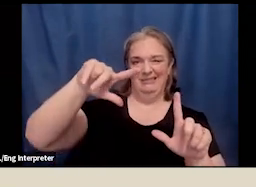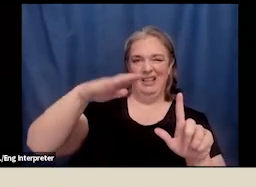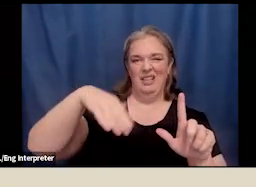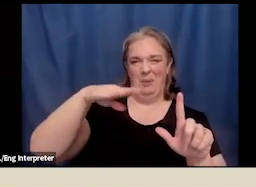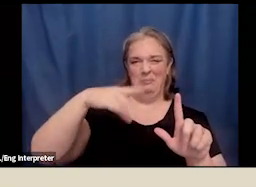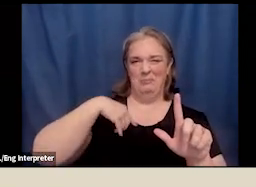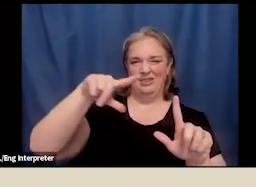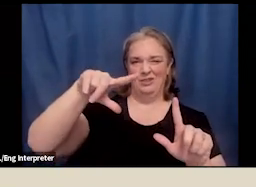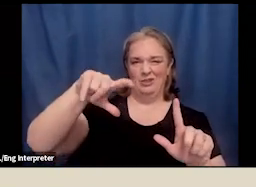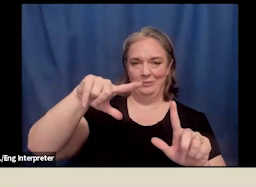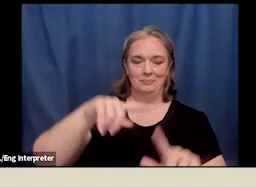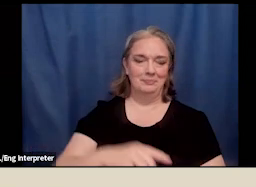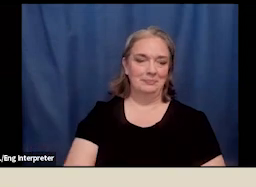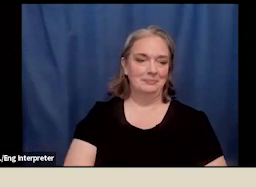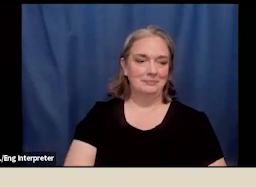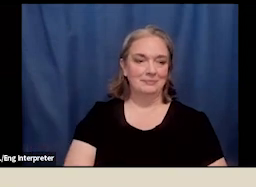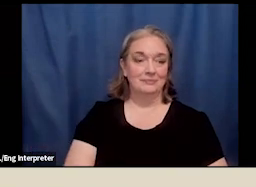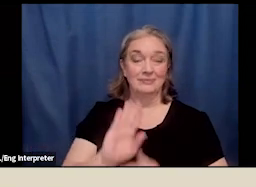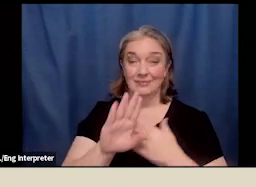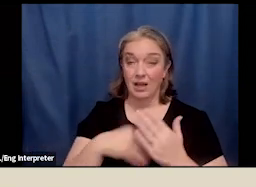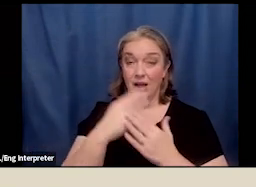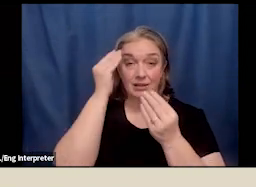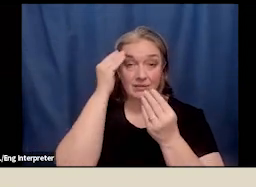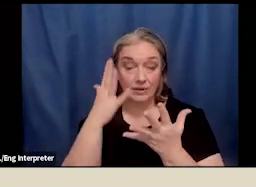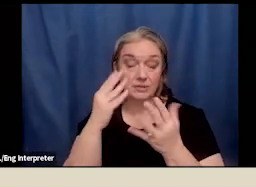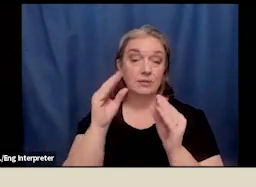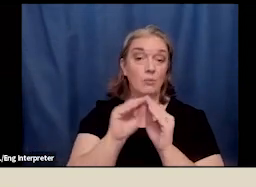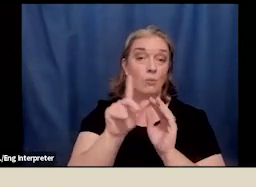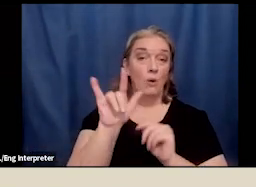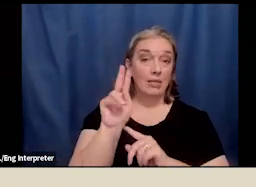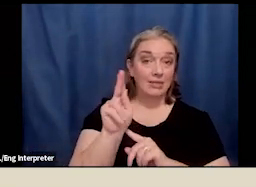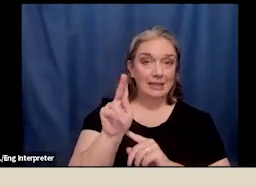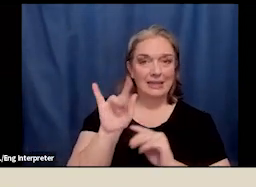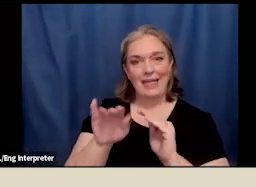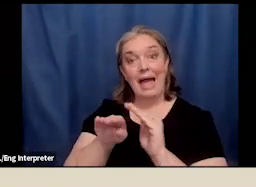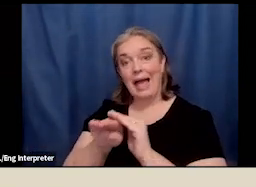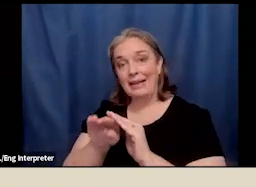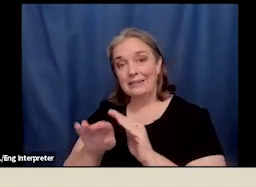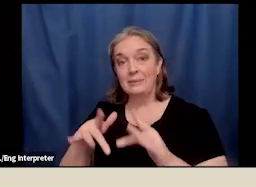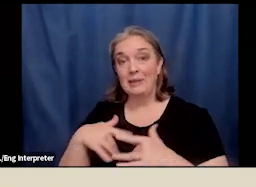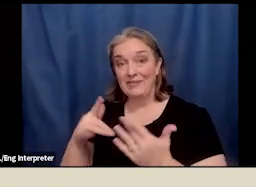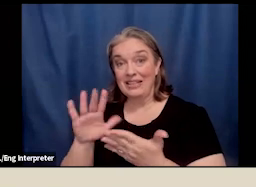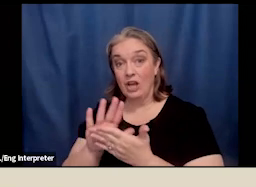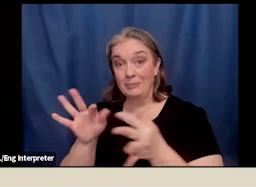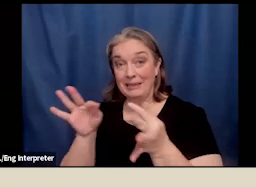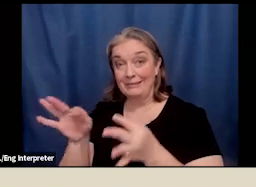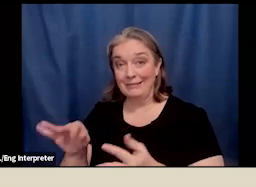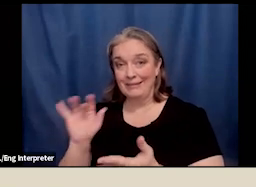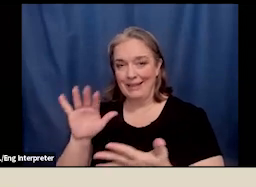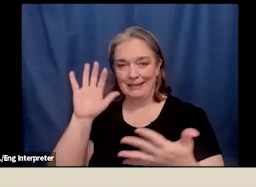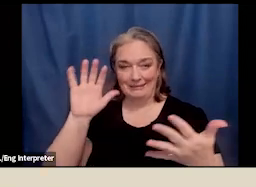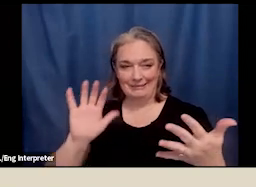today, and some additional links such as to the accessible events document can be found here.